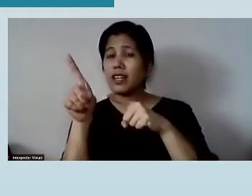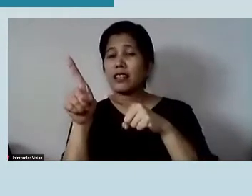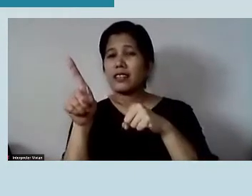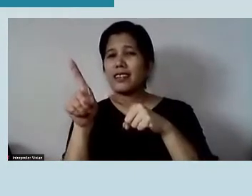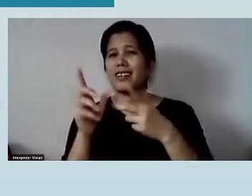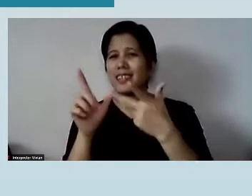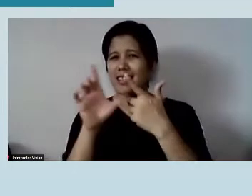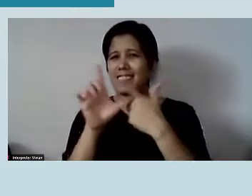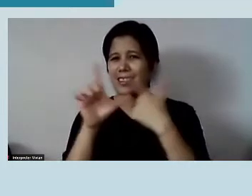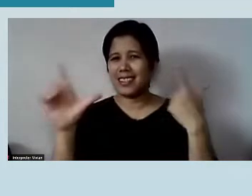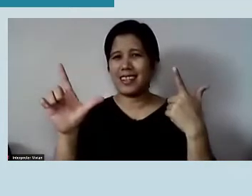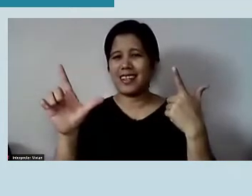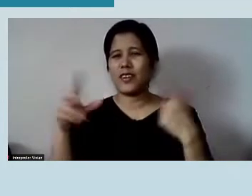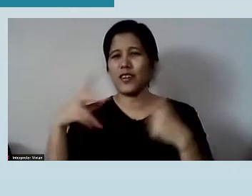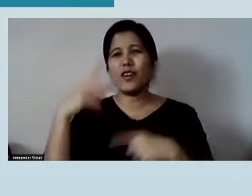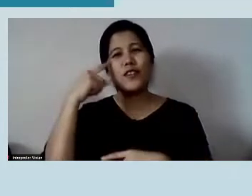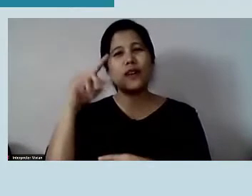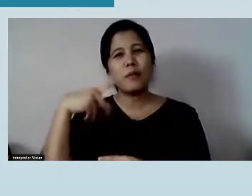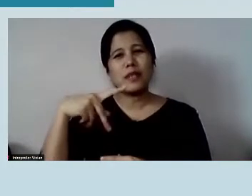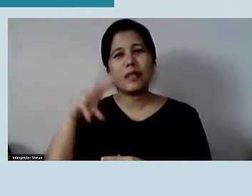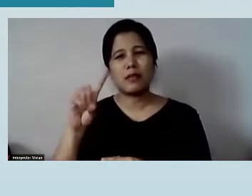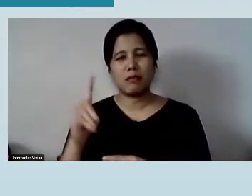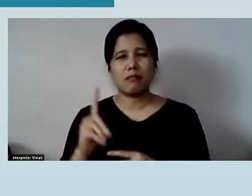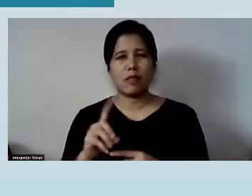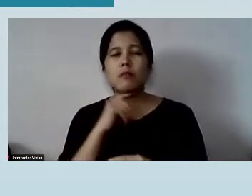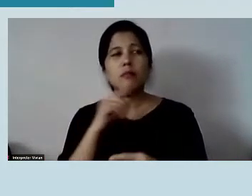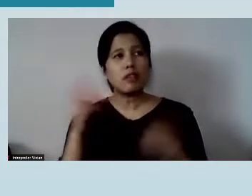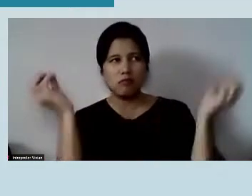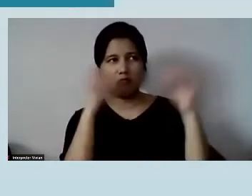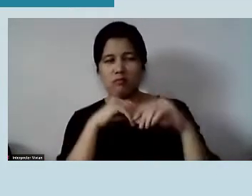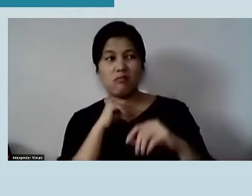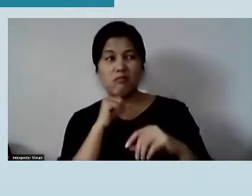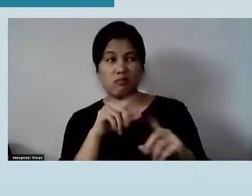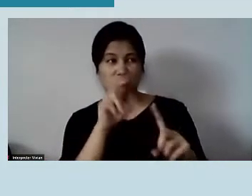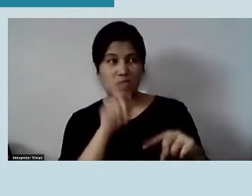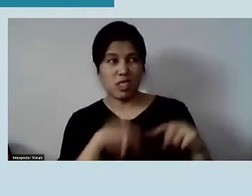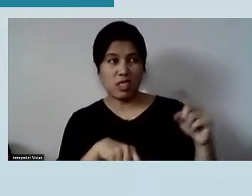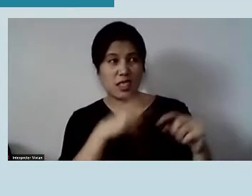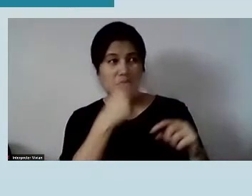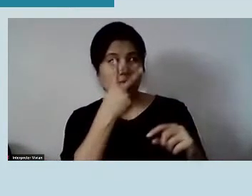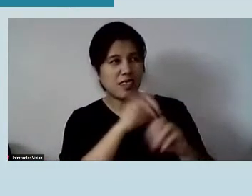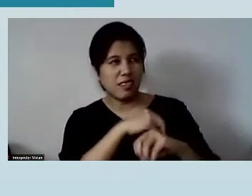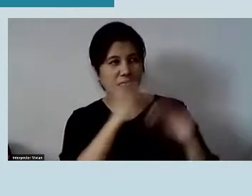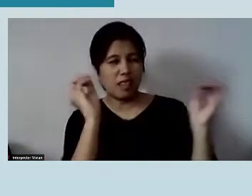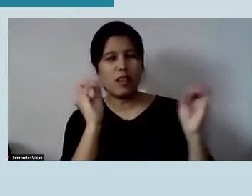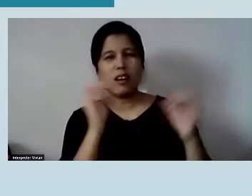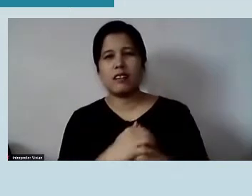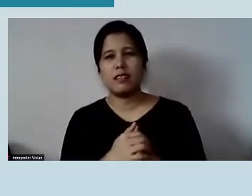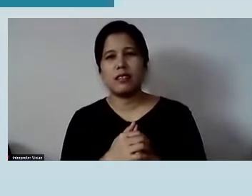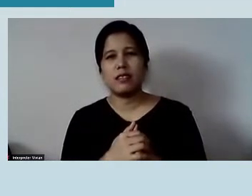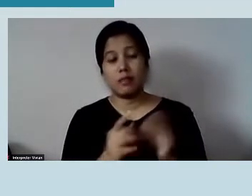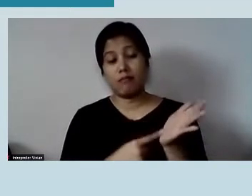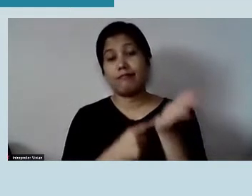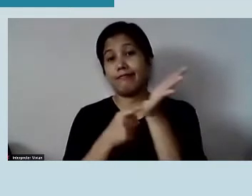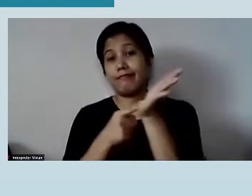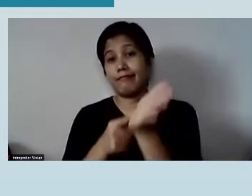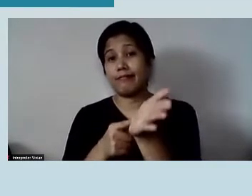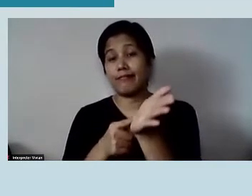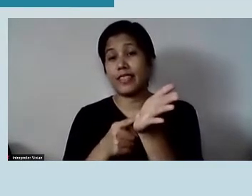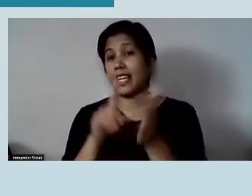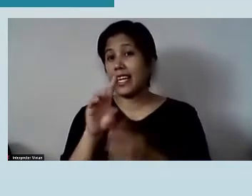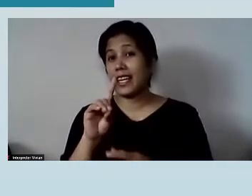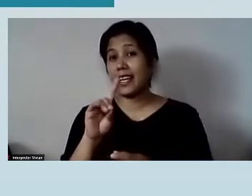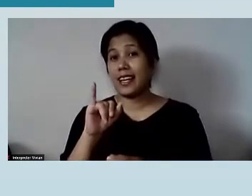lane. Tapos, pag non-apparent, tulad ng may ADHD, ipakita nyo lang po ang inyong ID